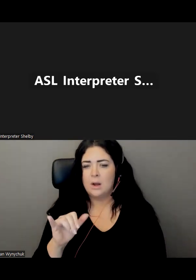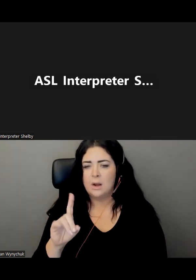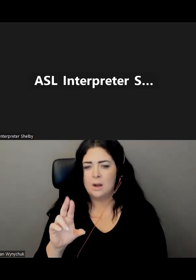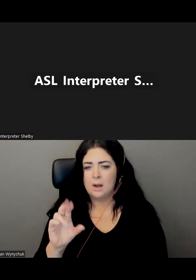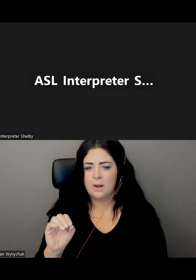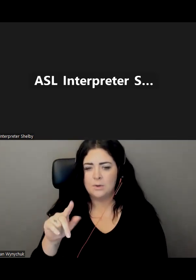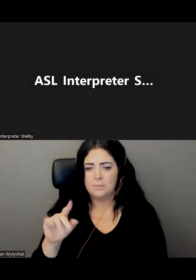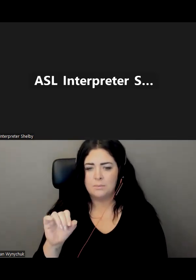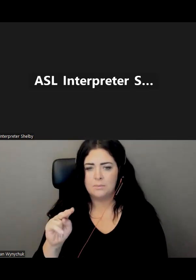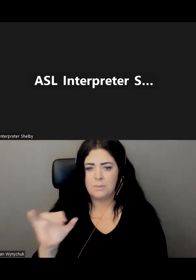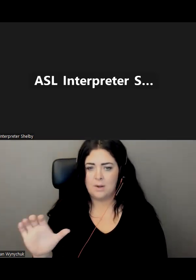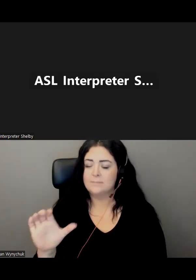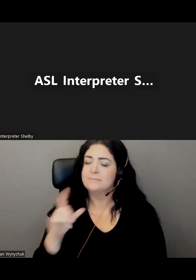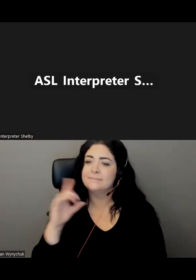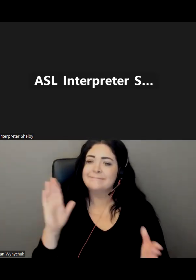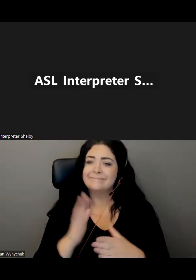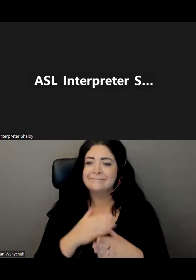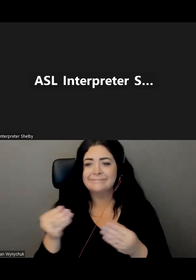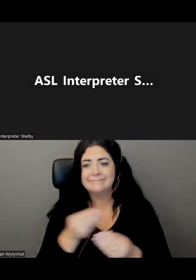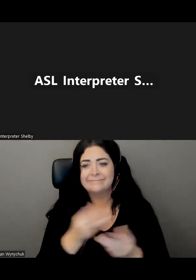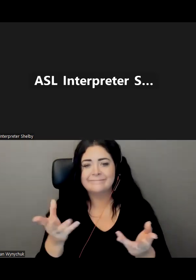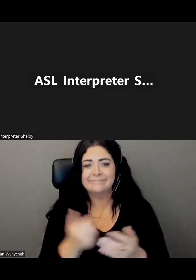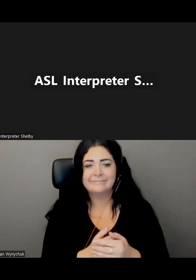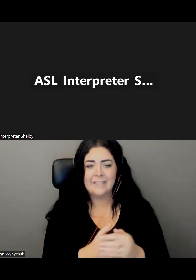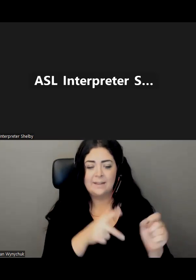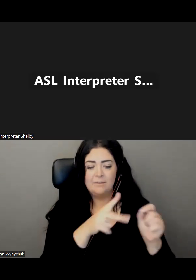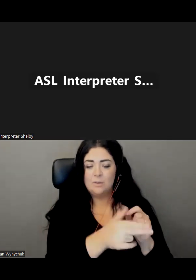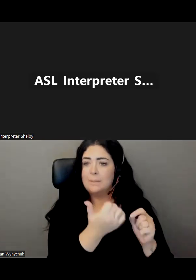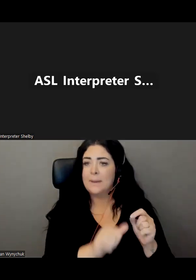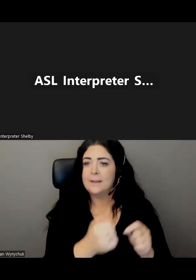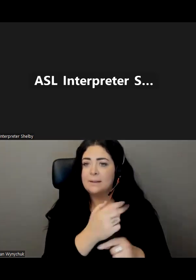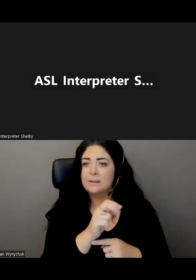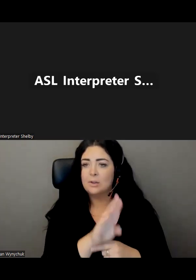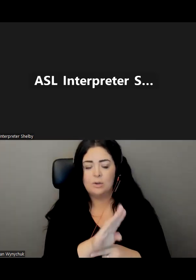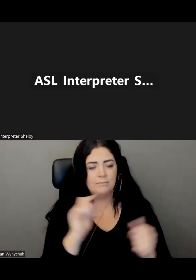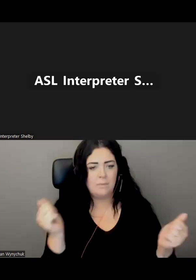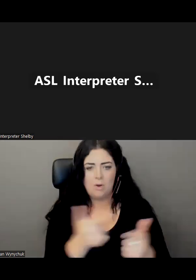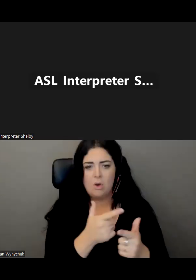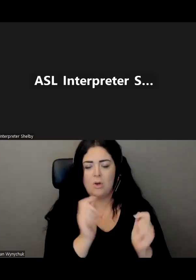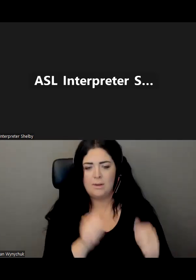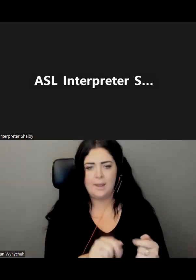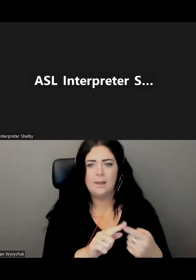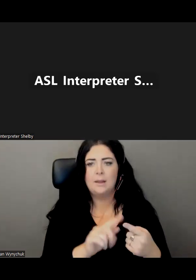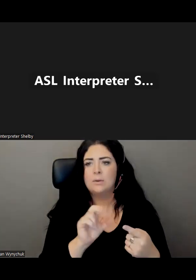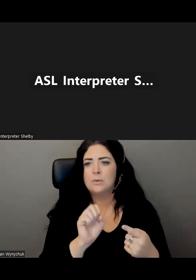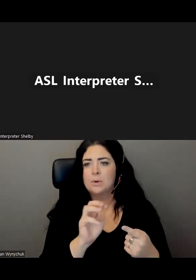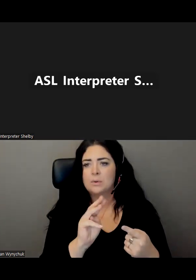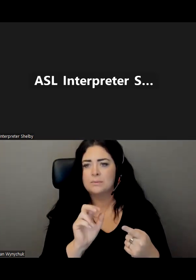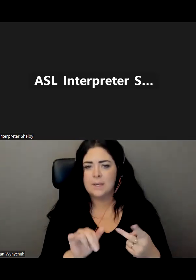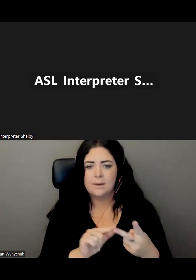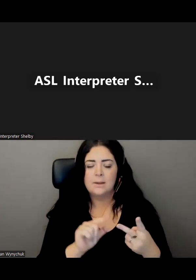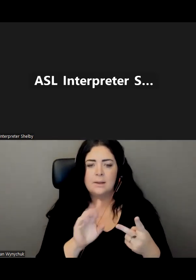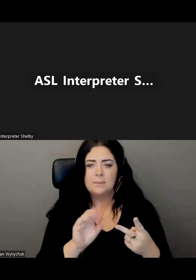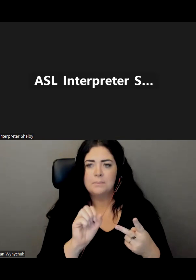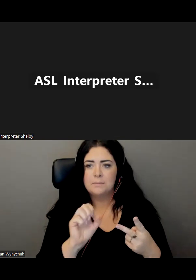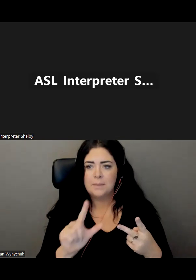share the wealth. If you take a clipping of any herb, it works with all of them. Works with rosemary, works with basil, it